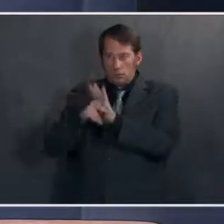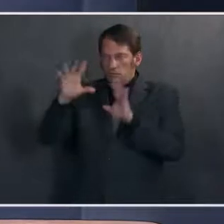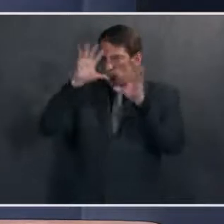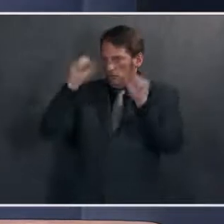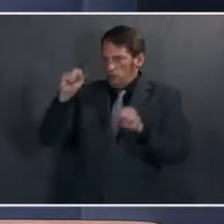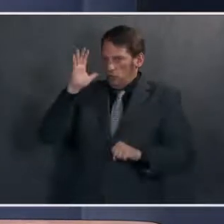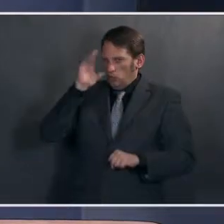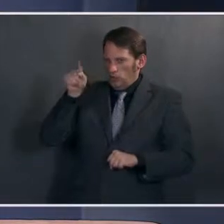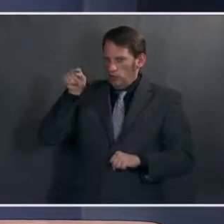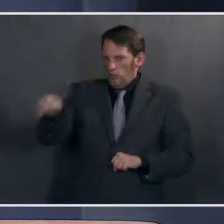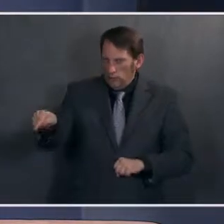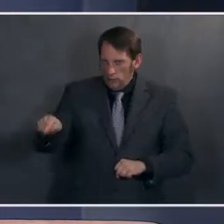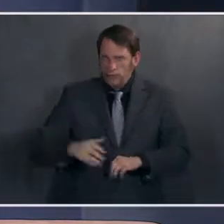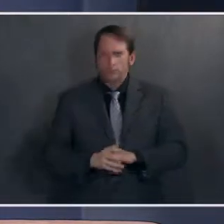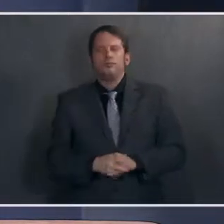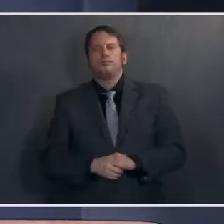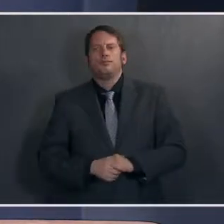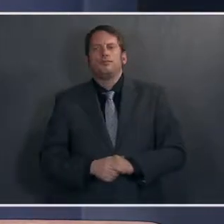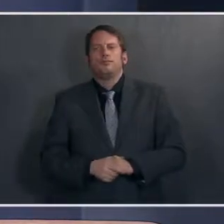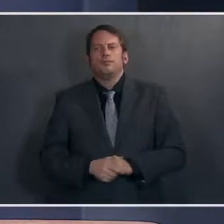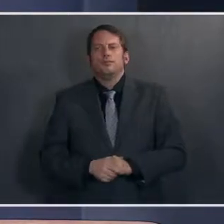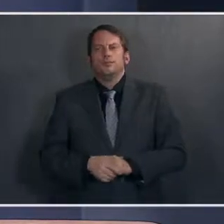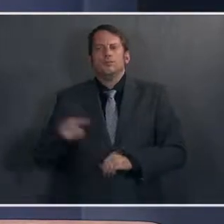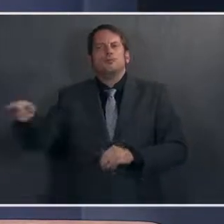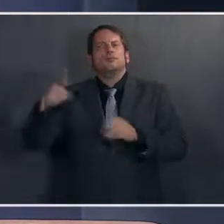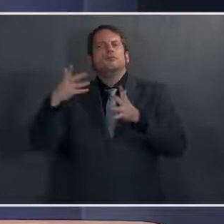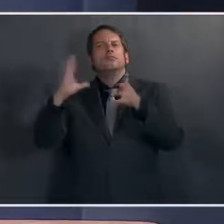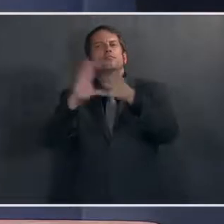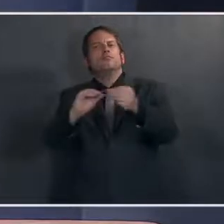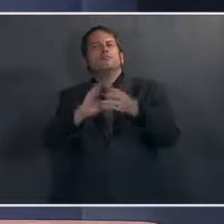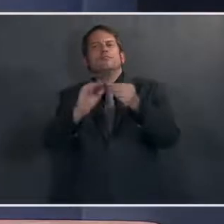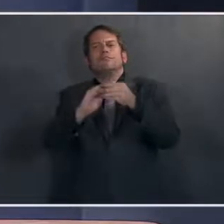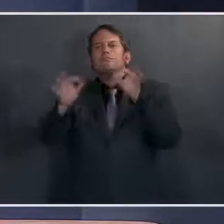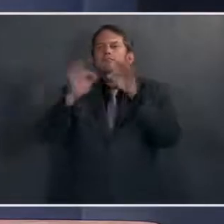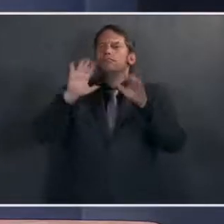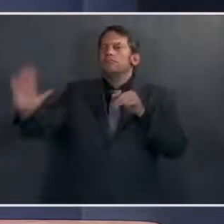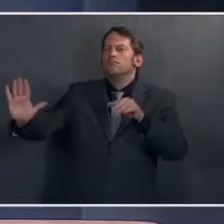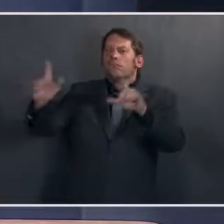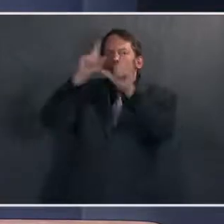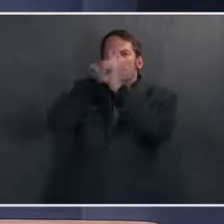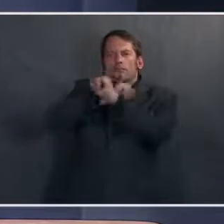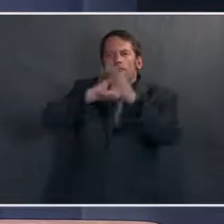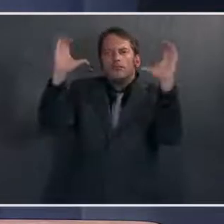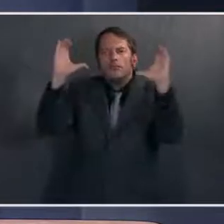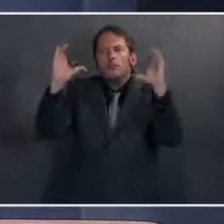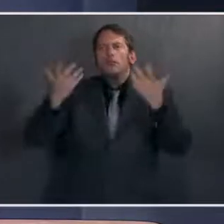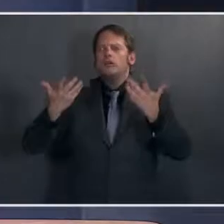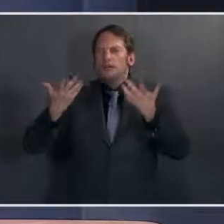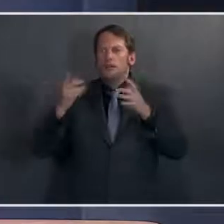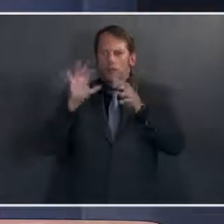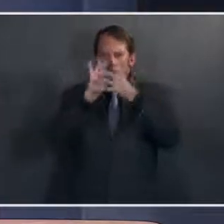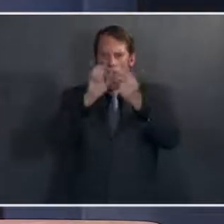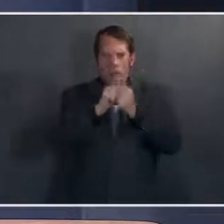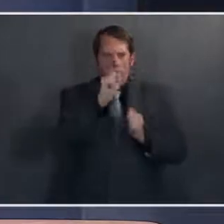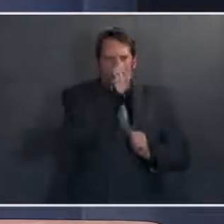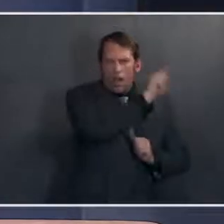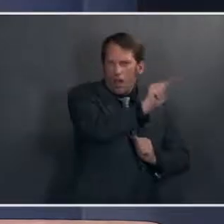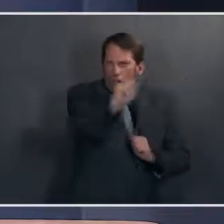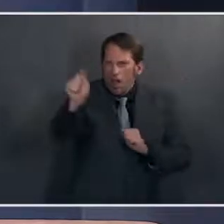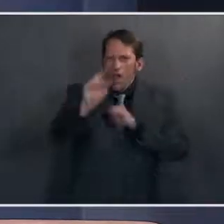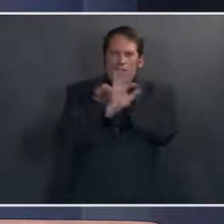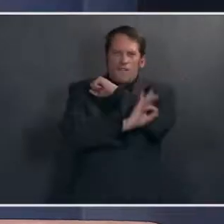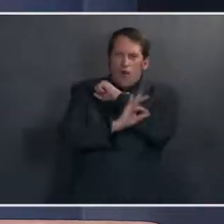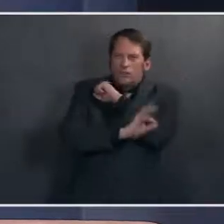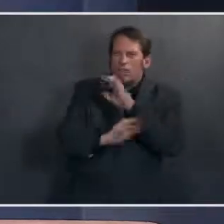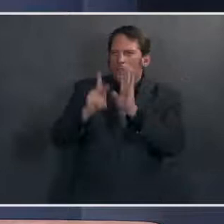his vision for every issue and every foreign policy issue. He will have plenty of time to do that. So I just want to kind of expectation